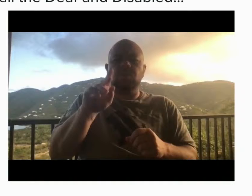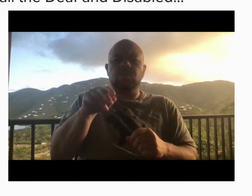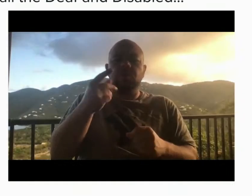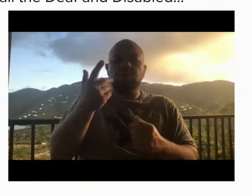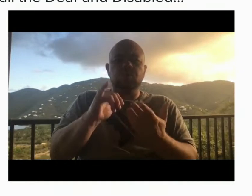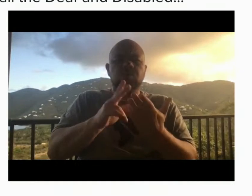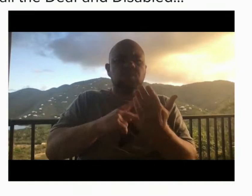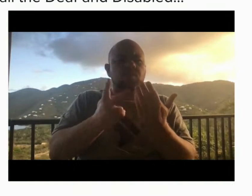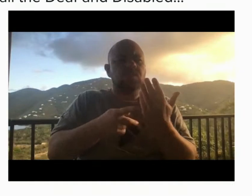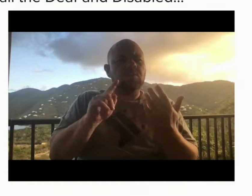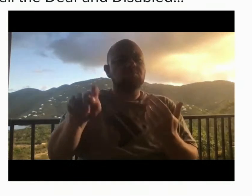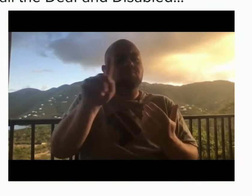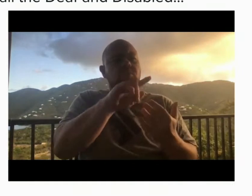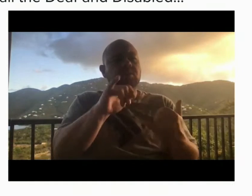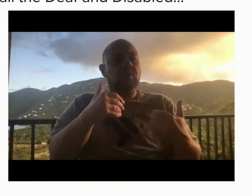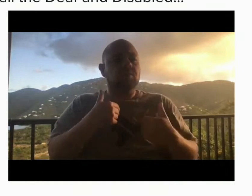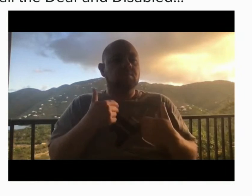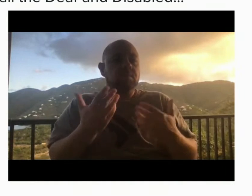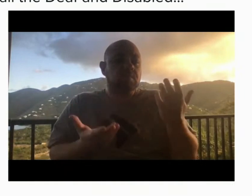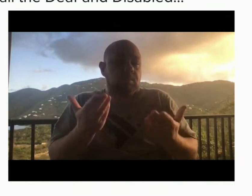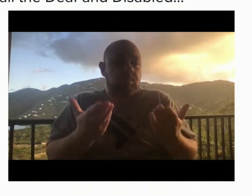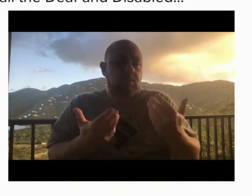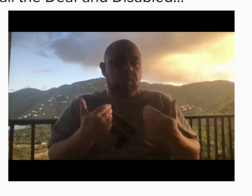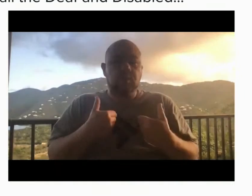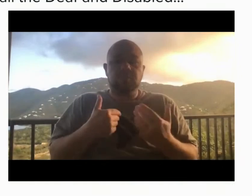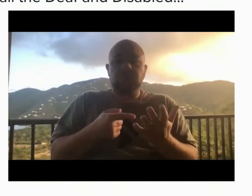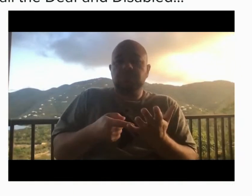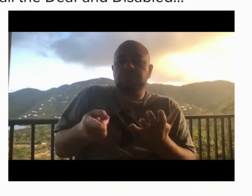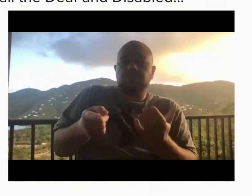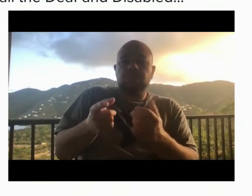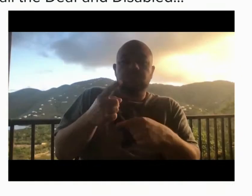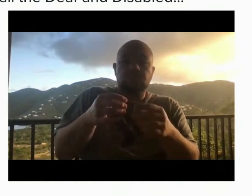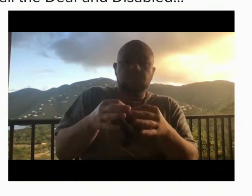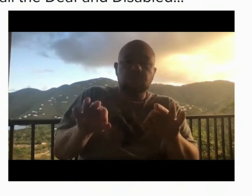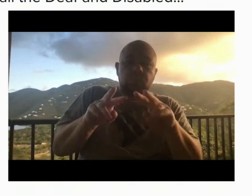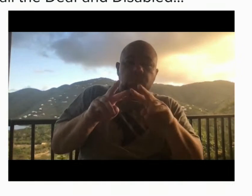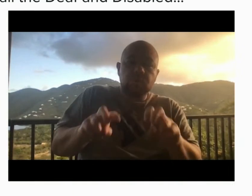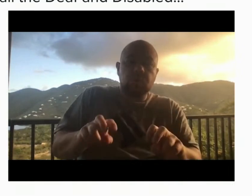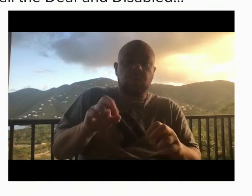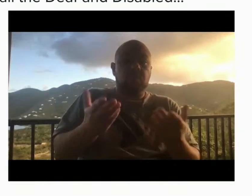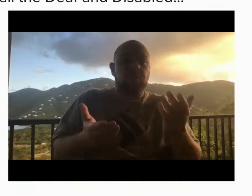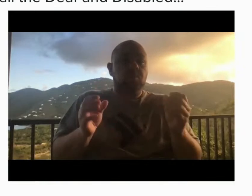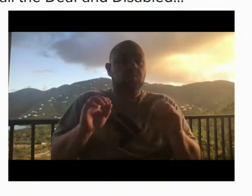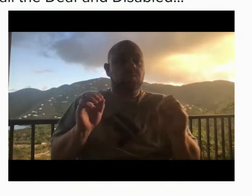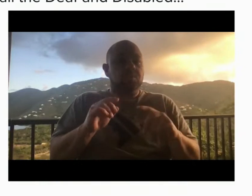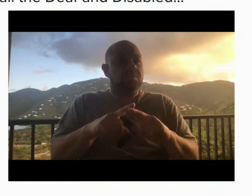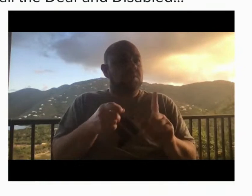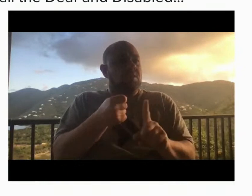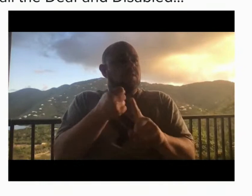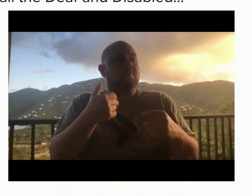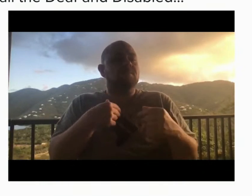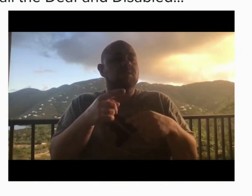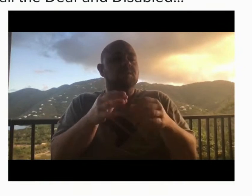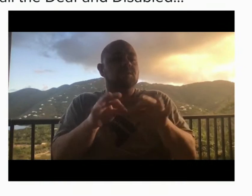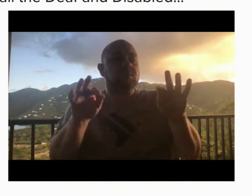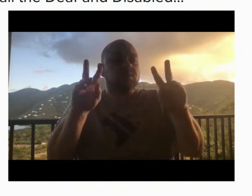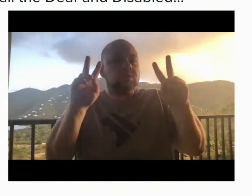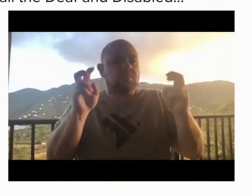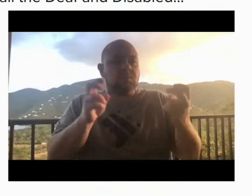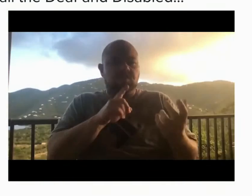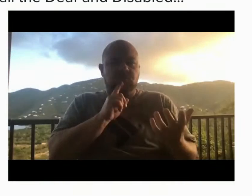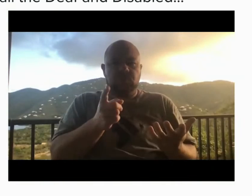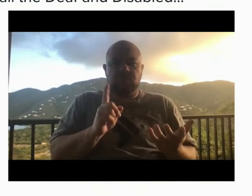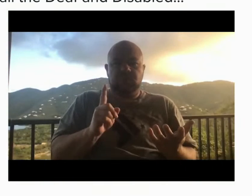Or tenure track anthropology professors? You may have one position related to sign language research,